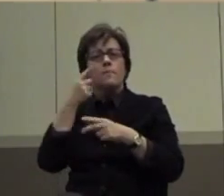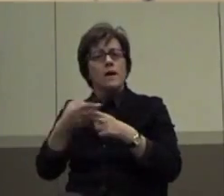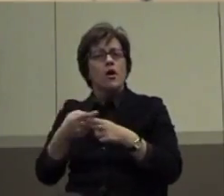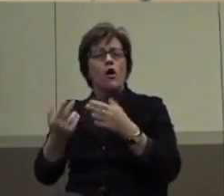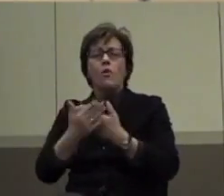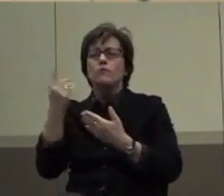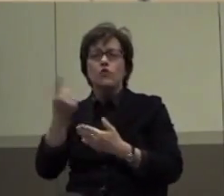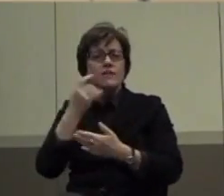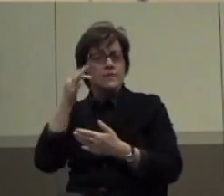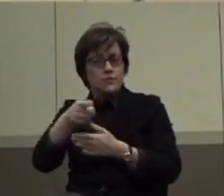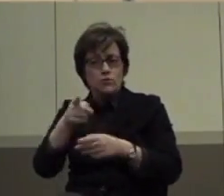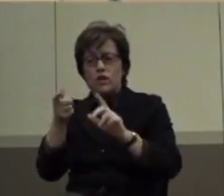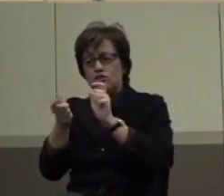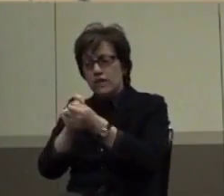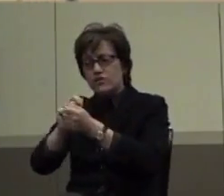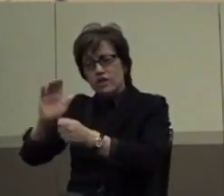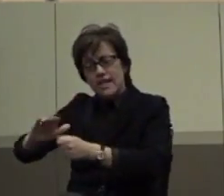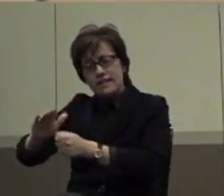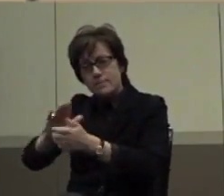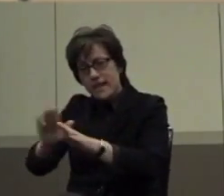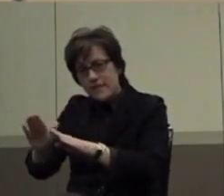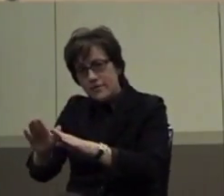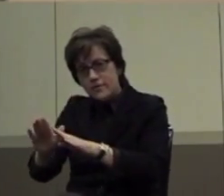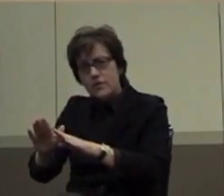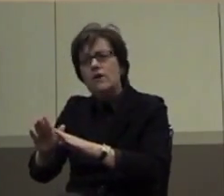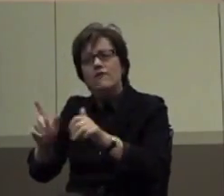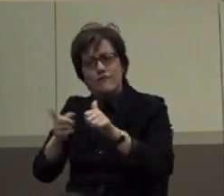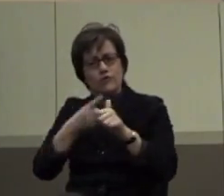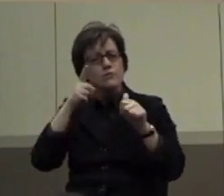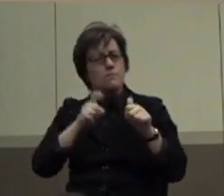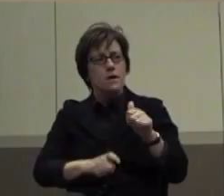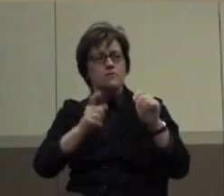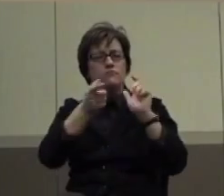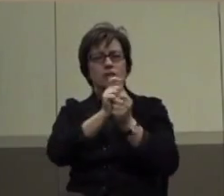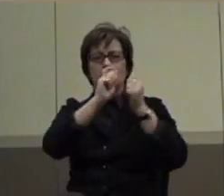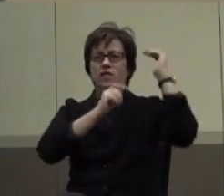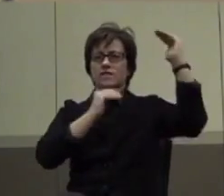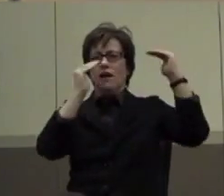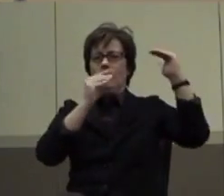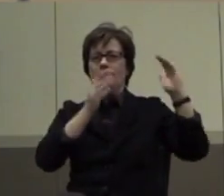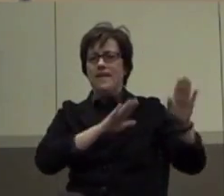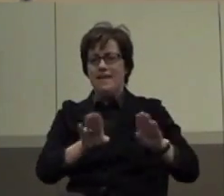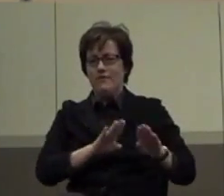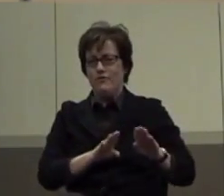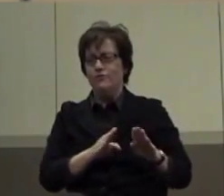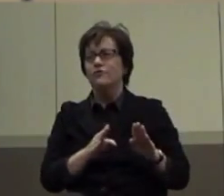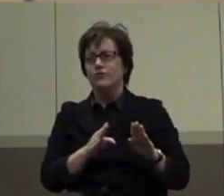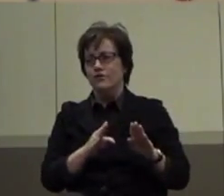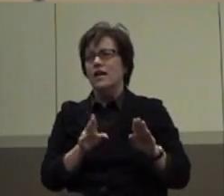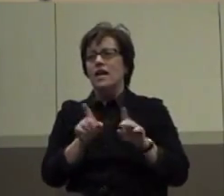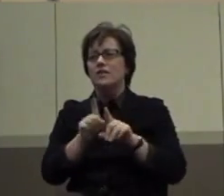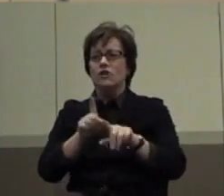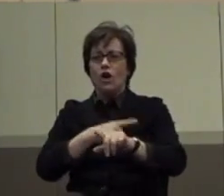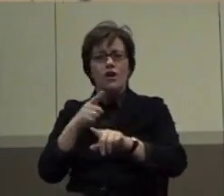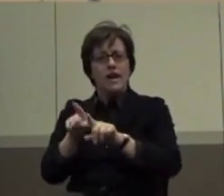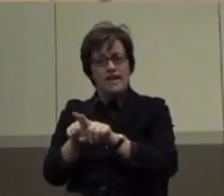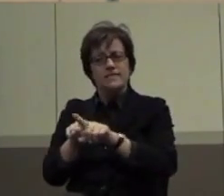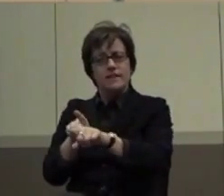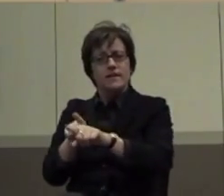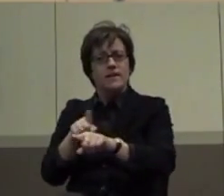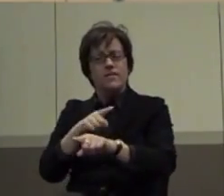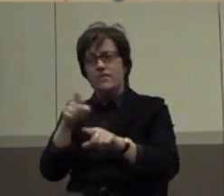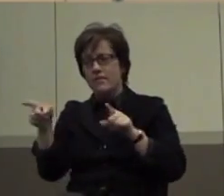kid's behavior, you're going to have to change the adult's behavior first. Because as long as that behavior for the kid